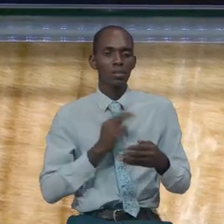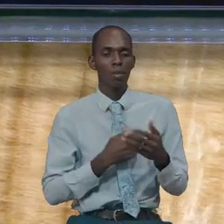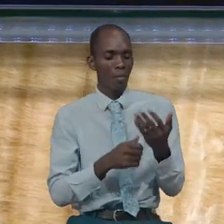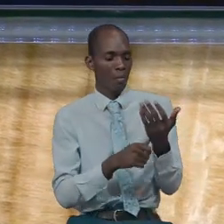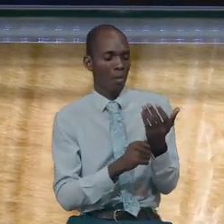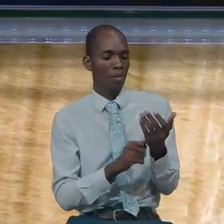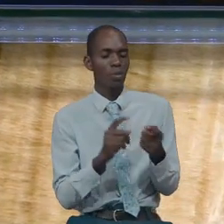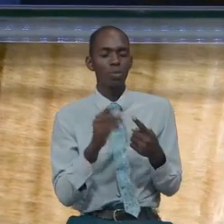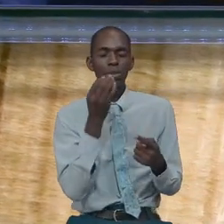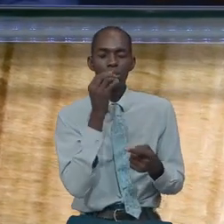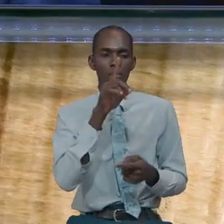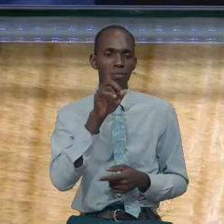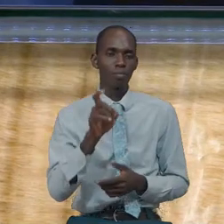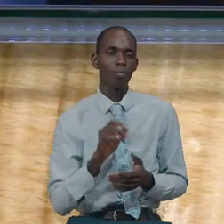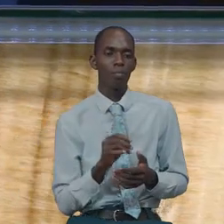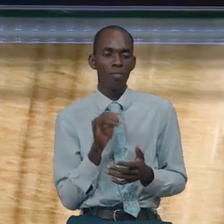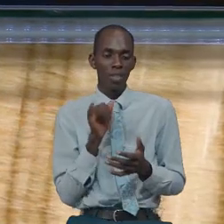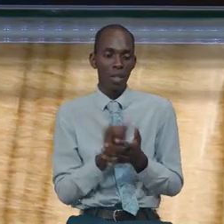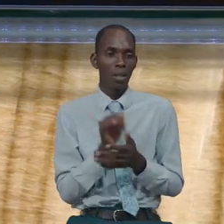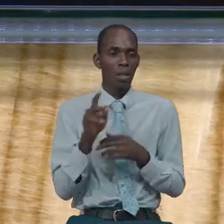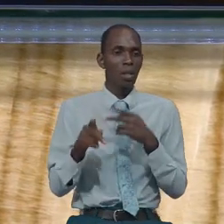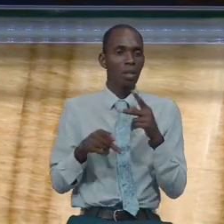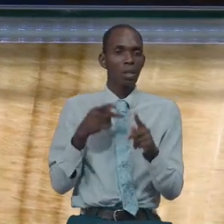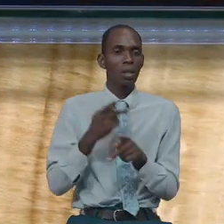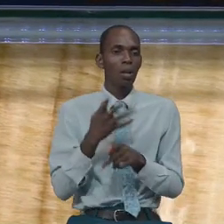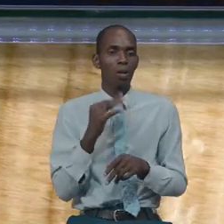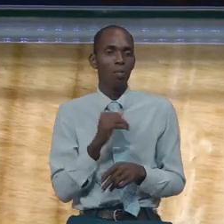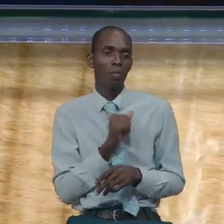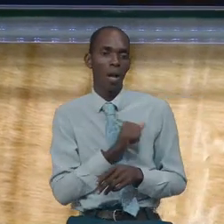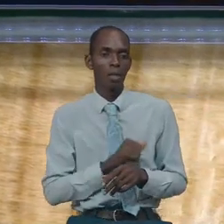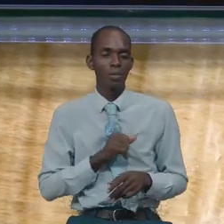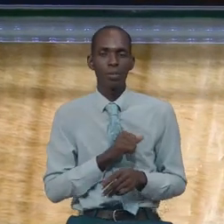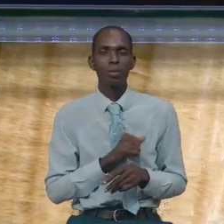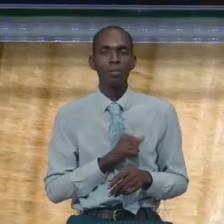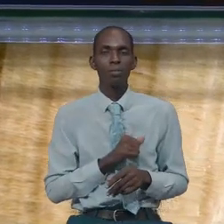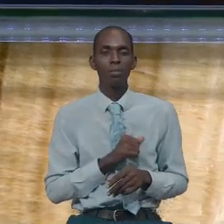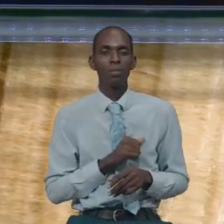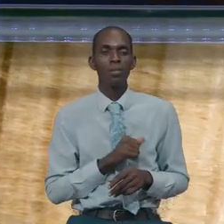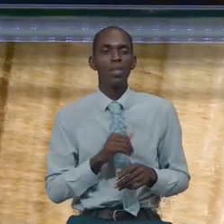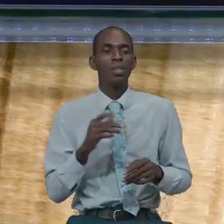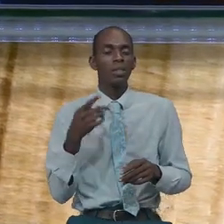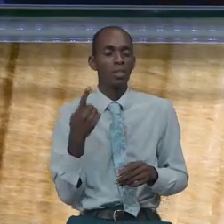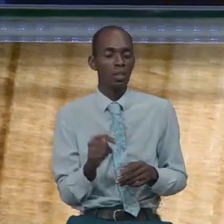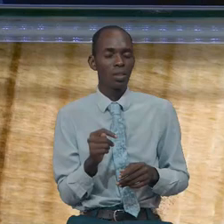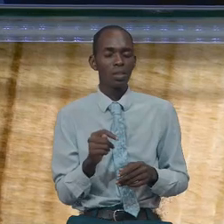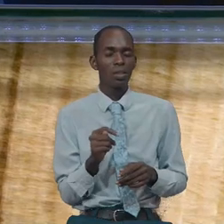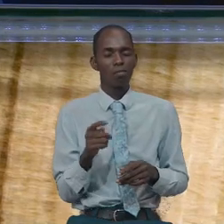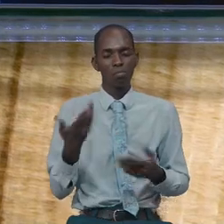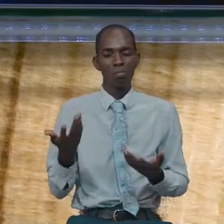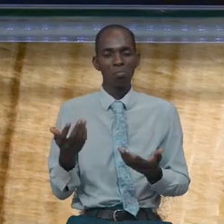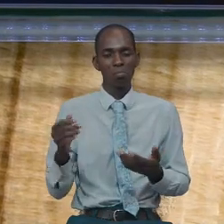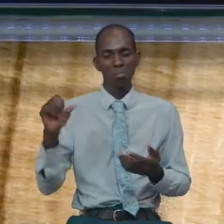eat? That kind of attitude to criticism of